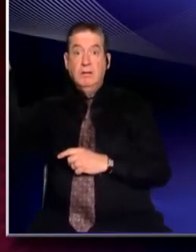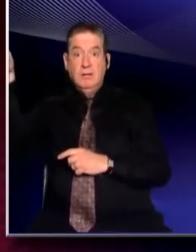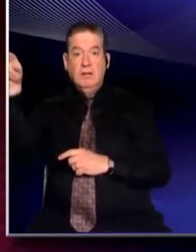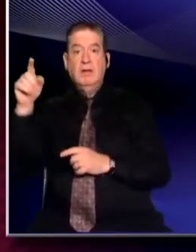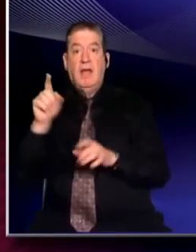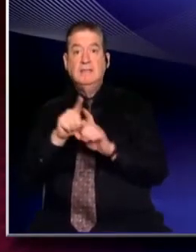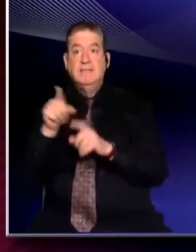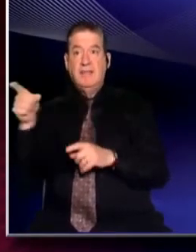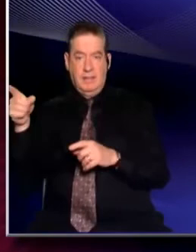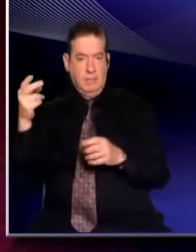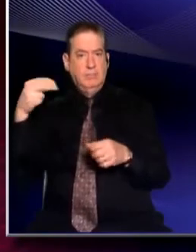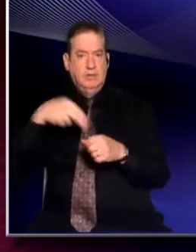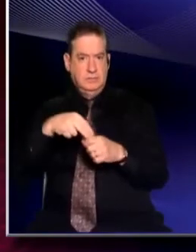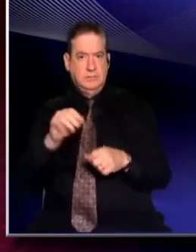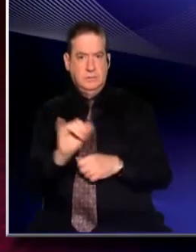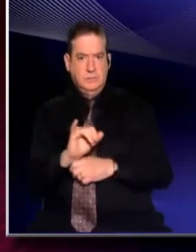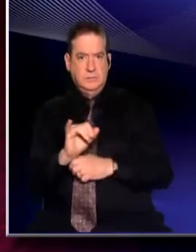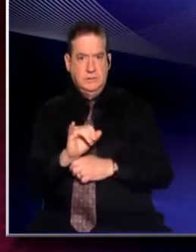as they participate as well.